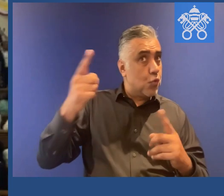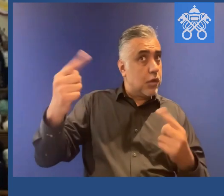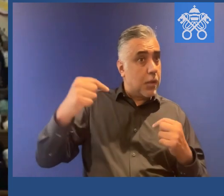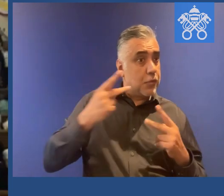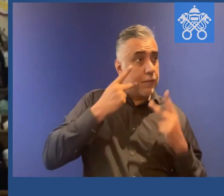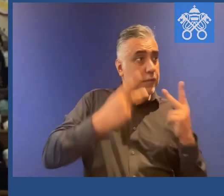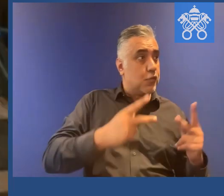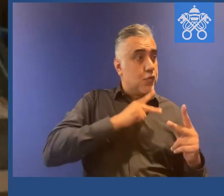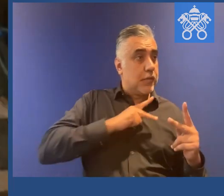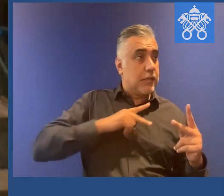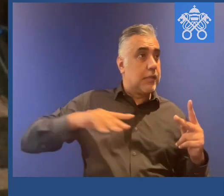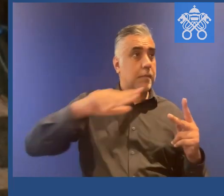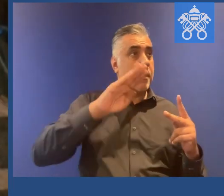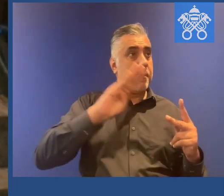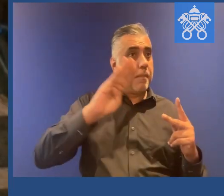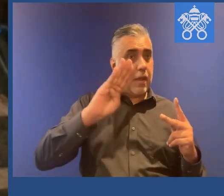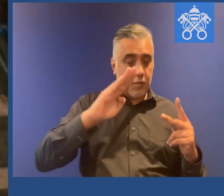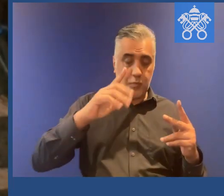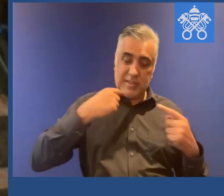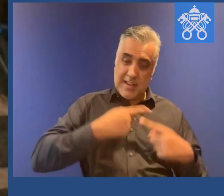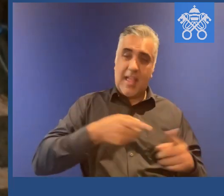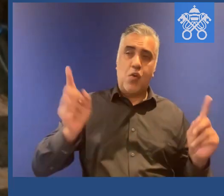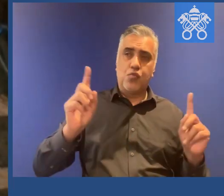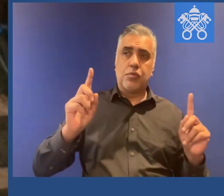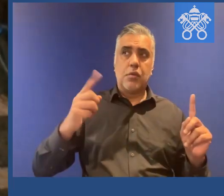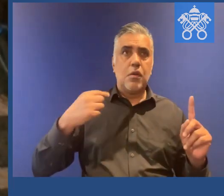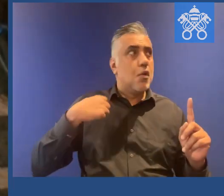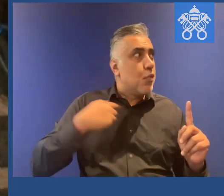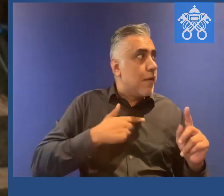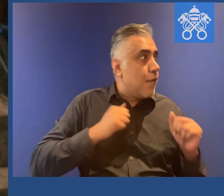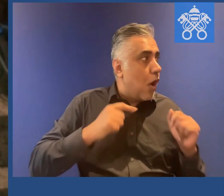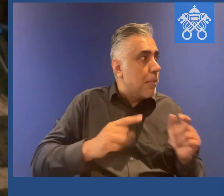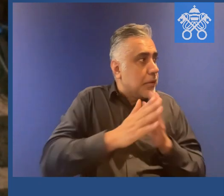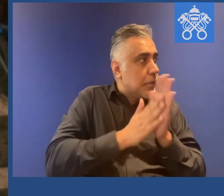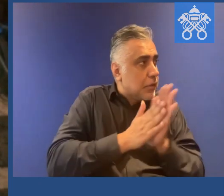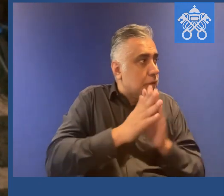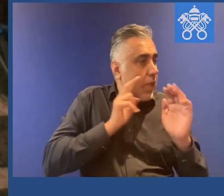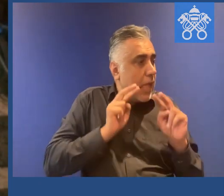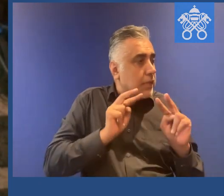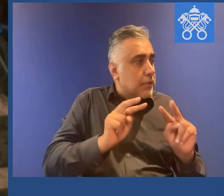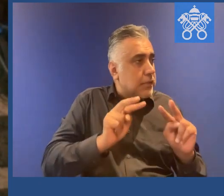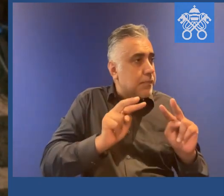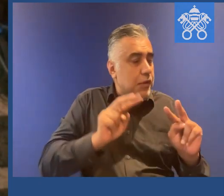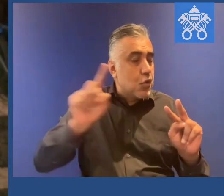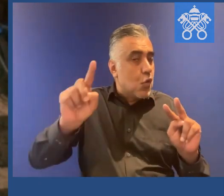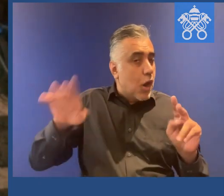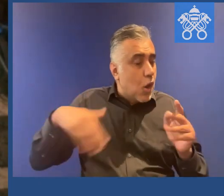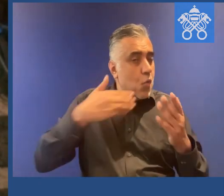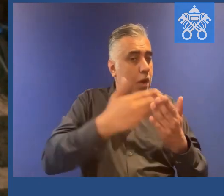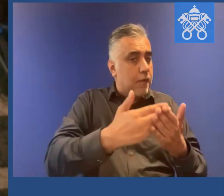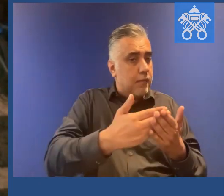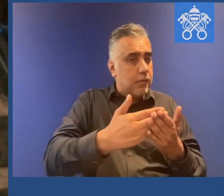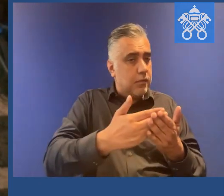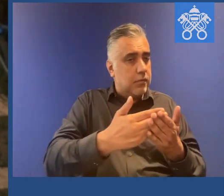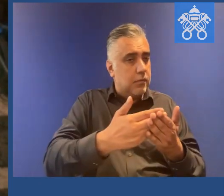to the Kingdom of Bahrain was announced, we have all been eagerly anticipating your arrival.